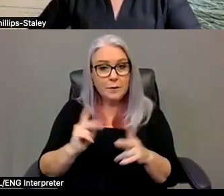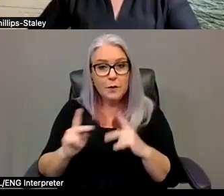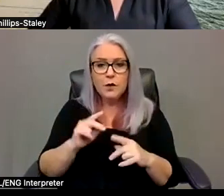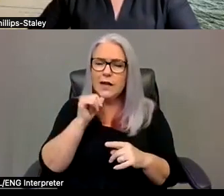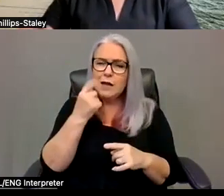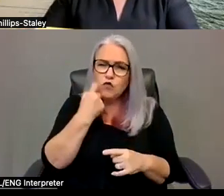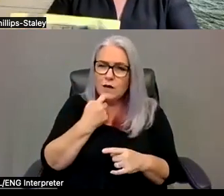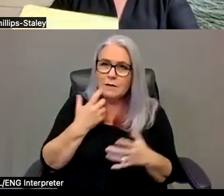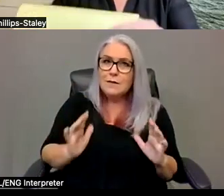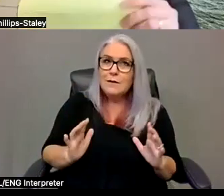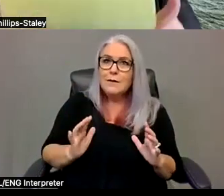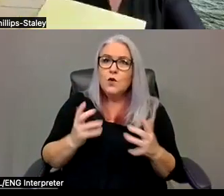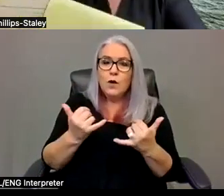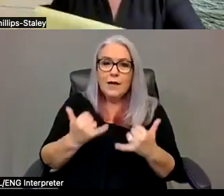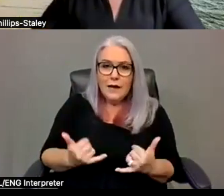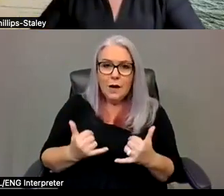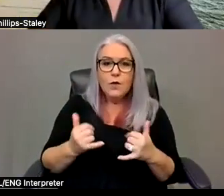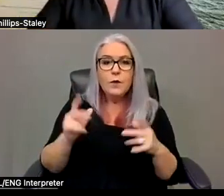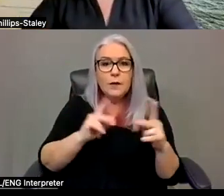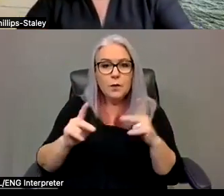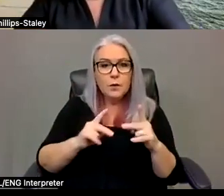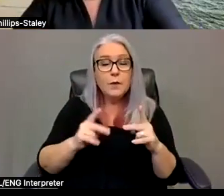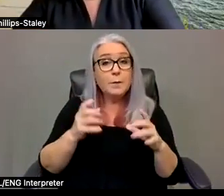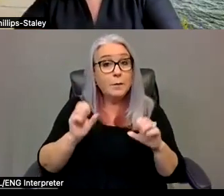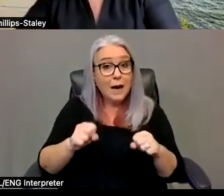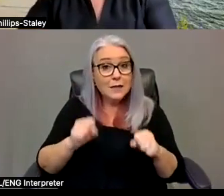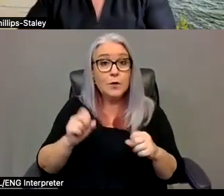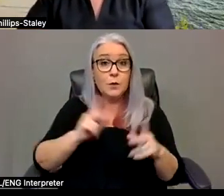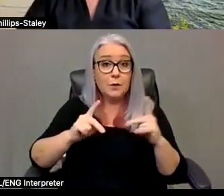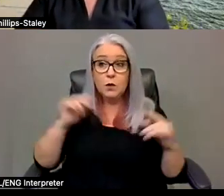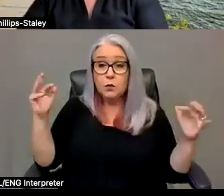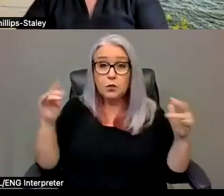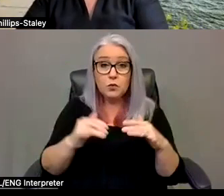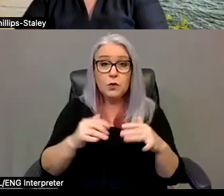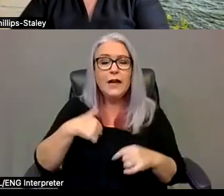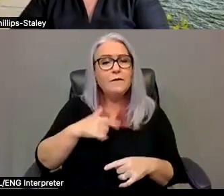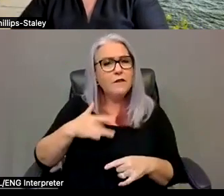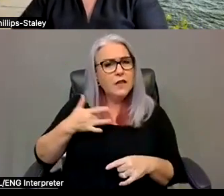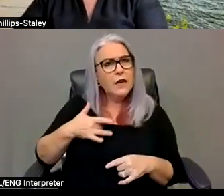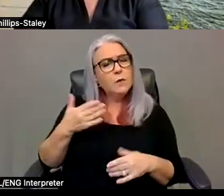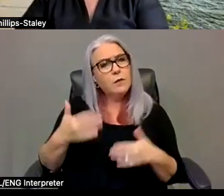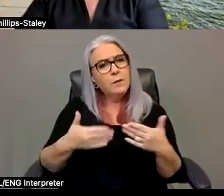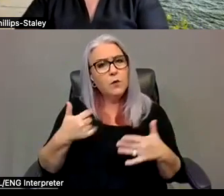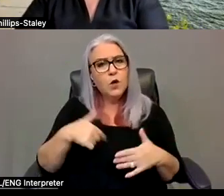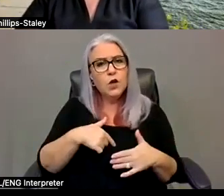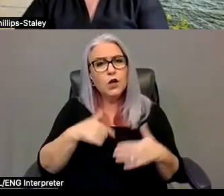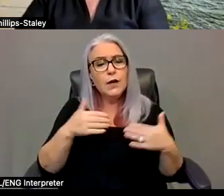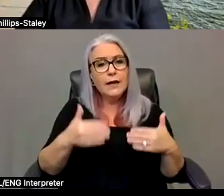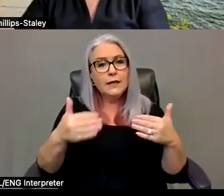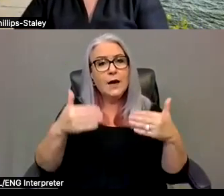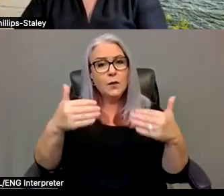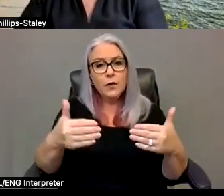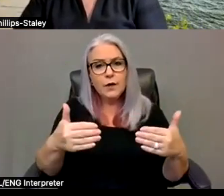current population density, but the proposed population density, and this concern that we're headed down a path where Mr. Kim mentioned he's an urban planner. We're